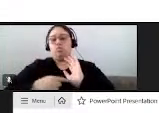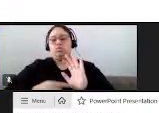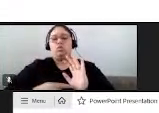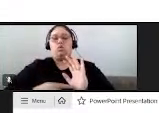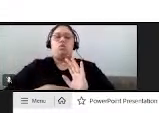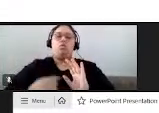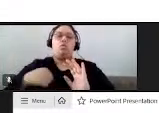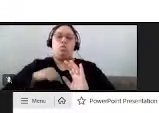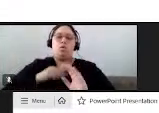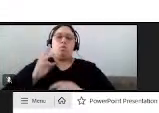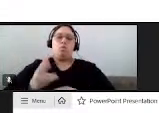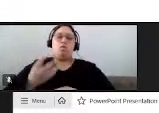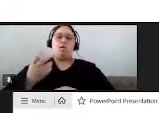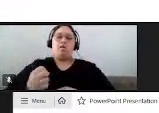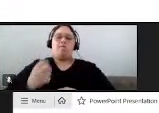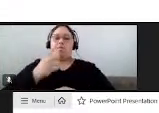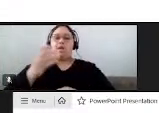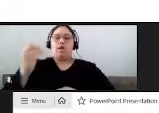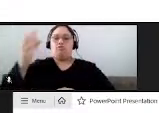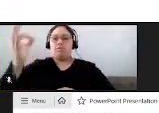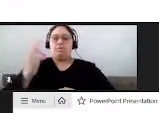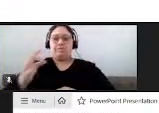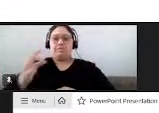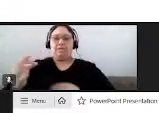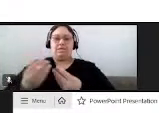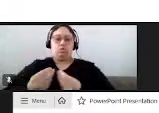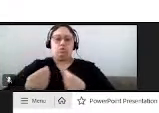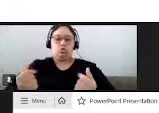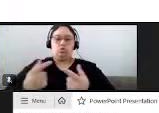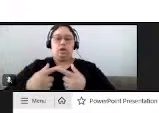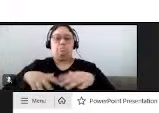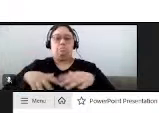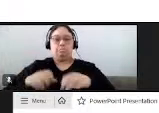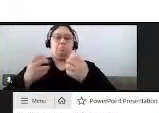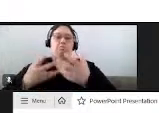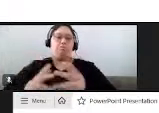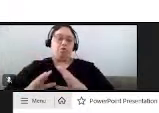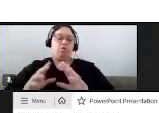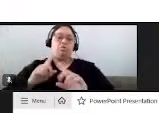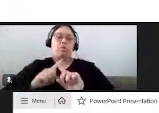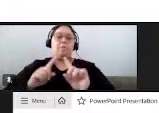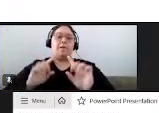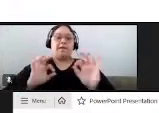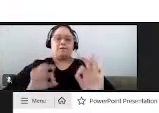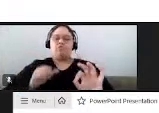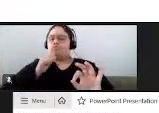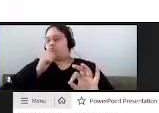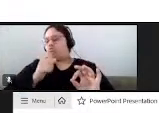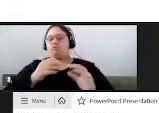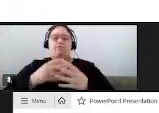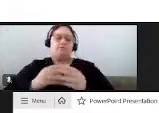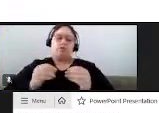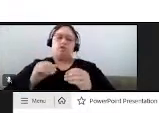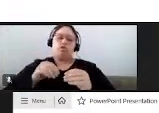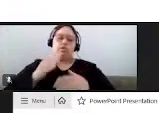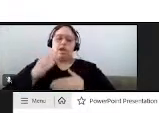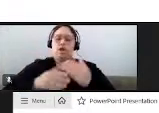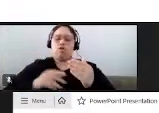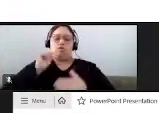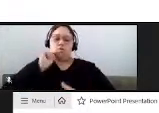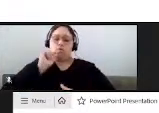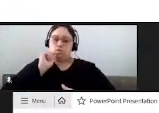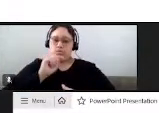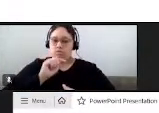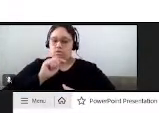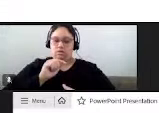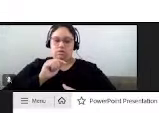have tracked 100% of the resolutions and the undertakings. However, this was not concluded by the end of the